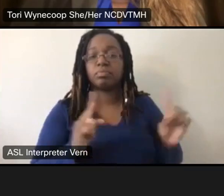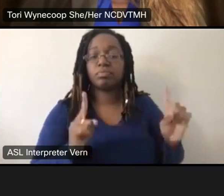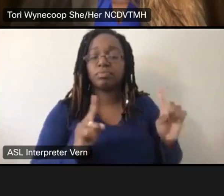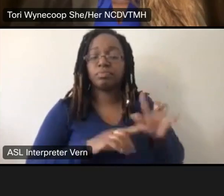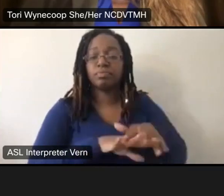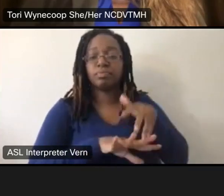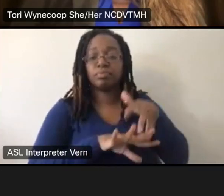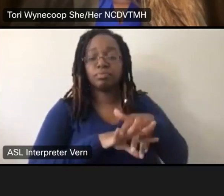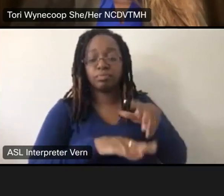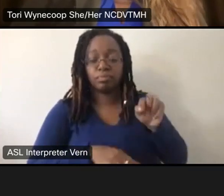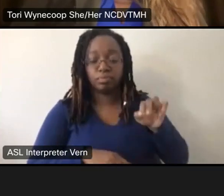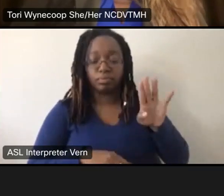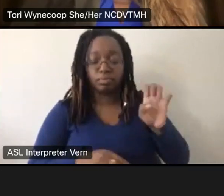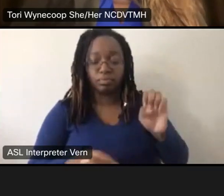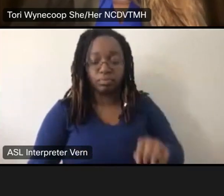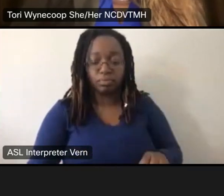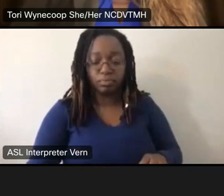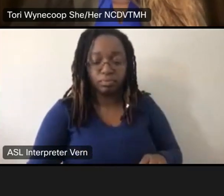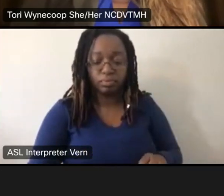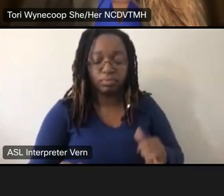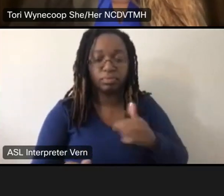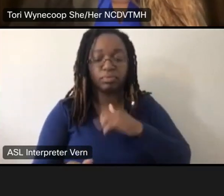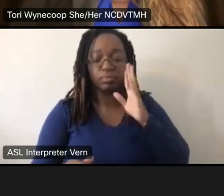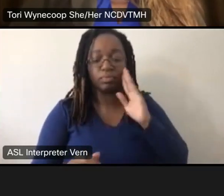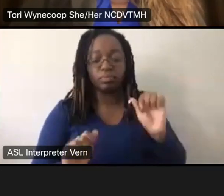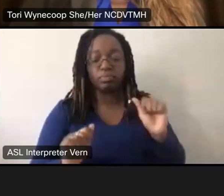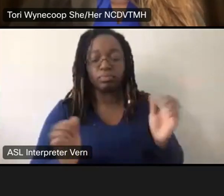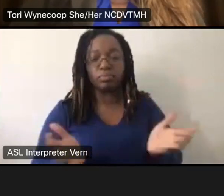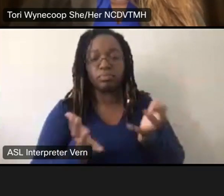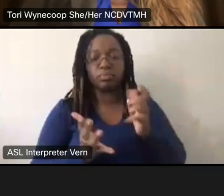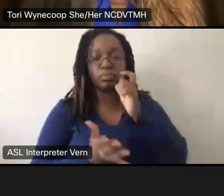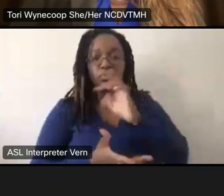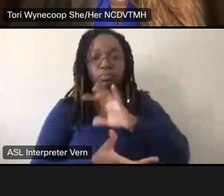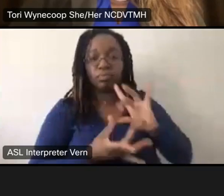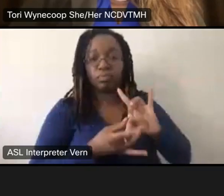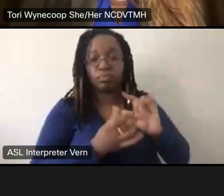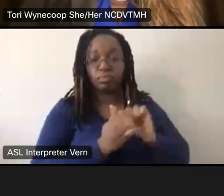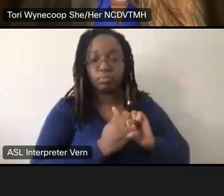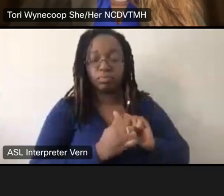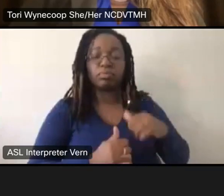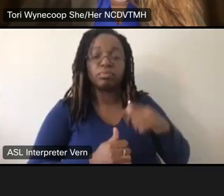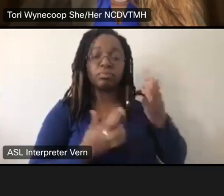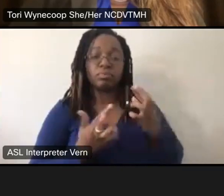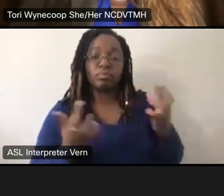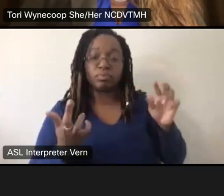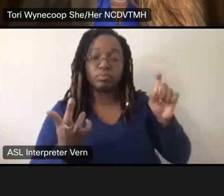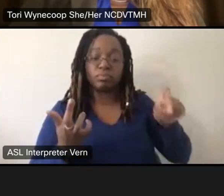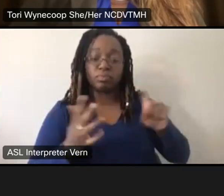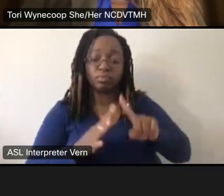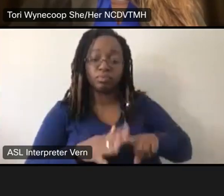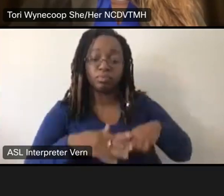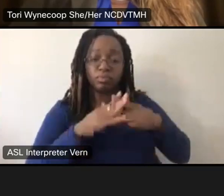each person to learn about the land you are connected to. One resource to get started is the